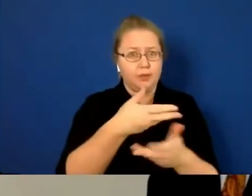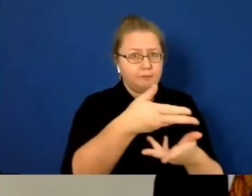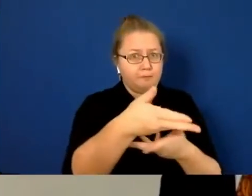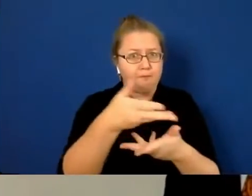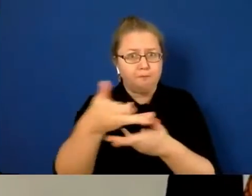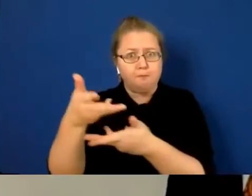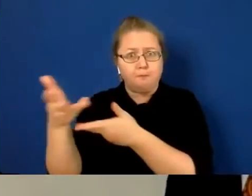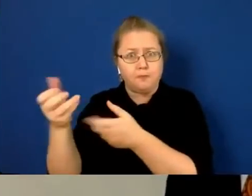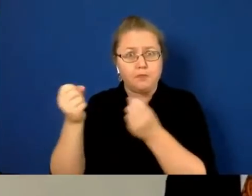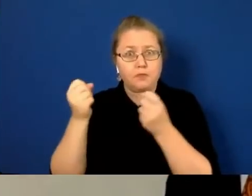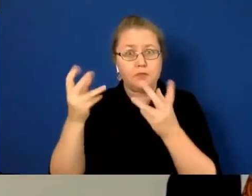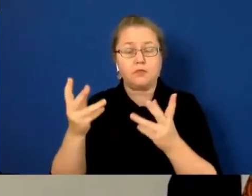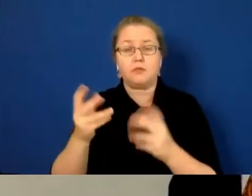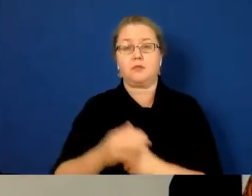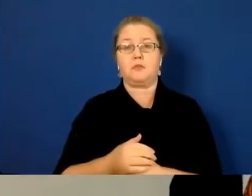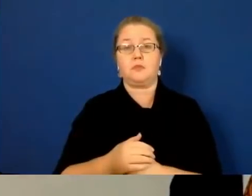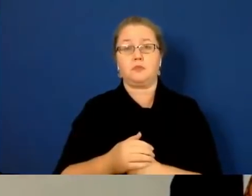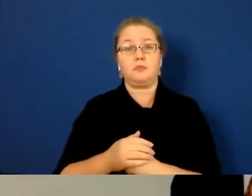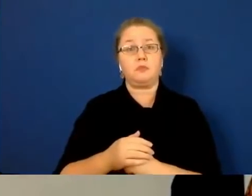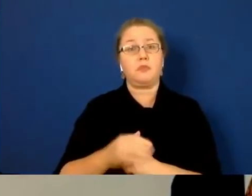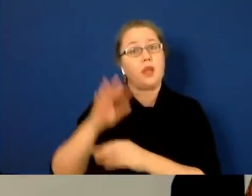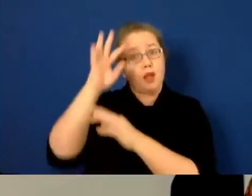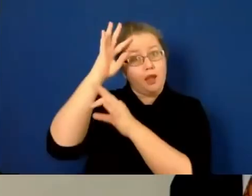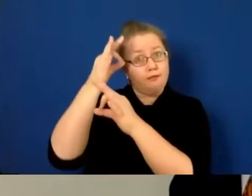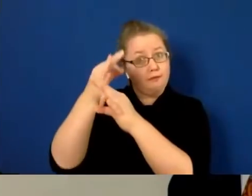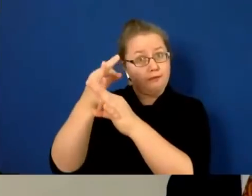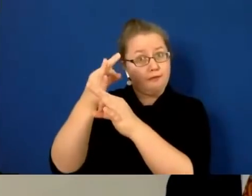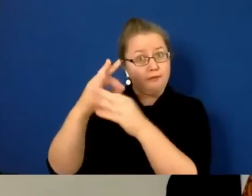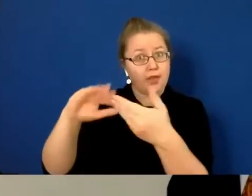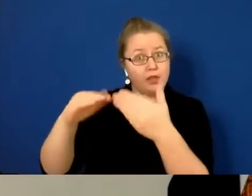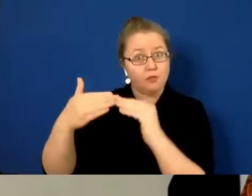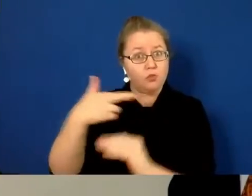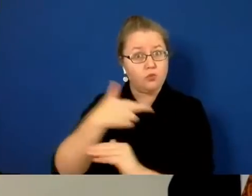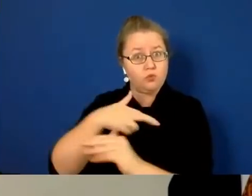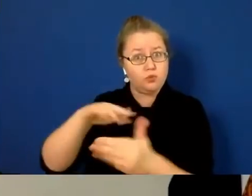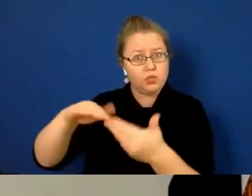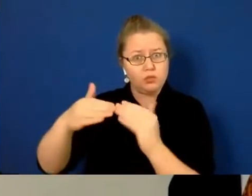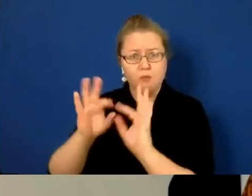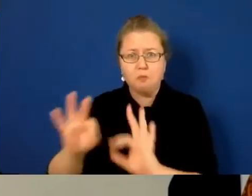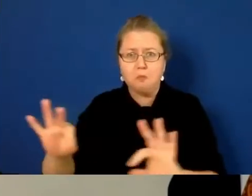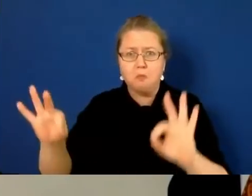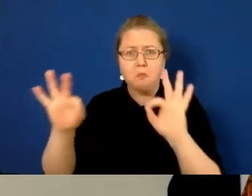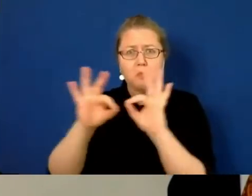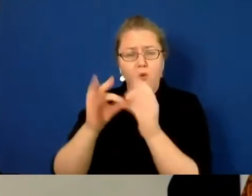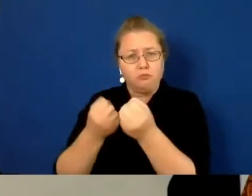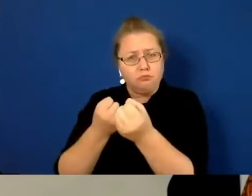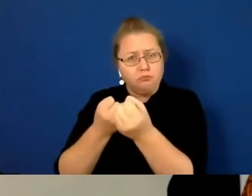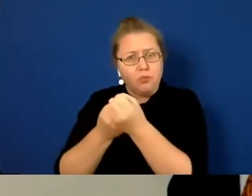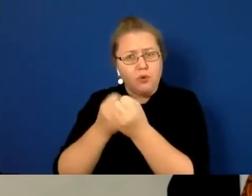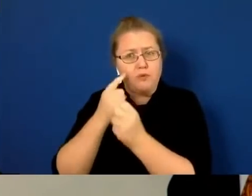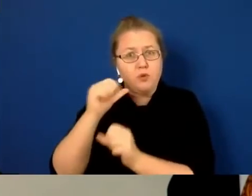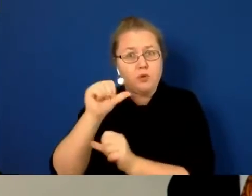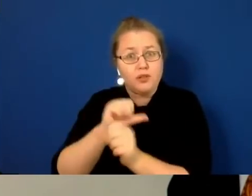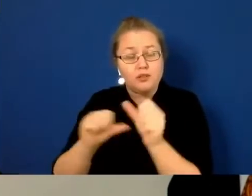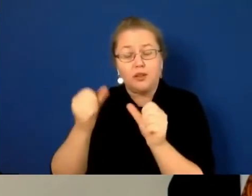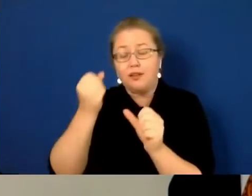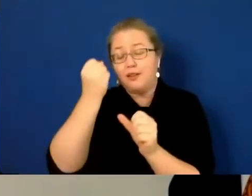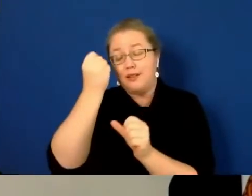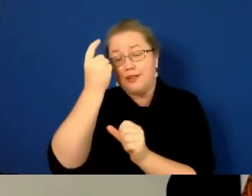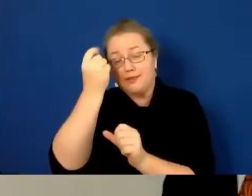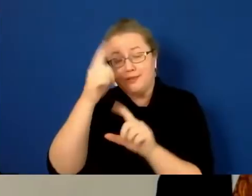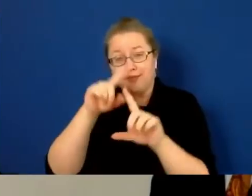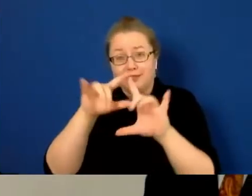leaders. And I really want to actually appreciate the work that has been done by many of the faith leaders around